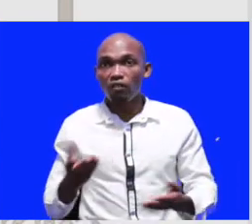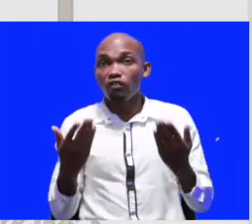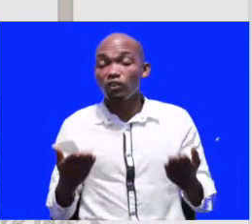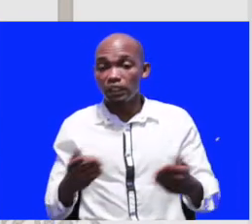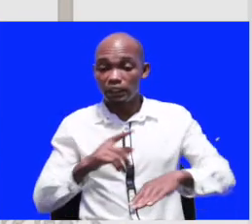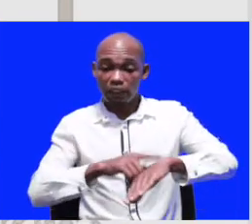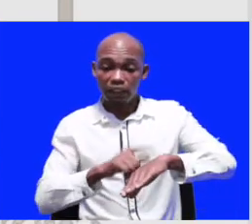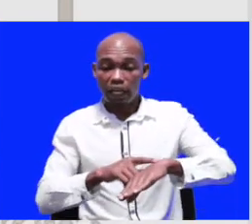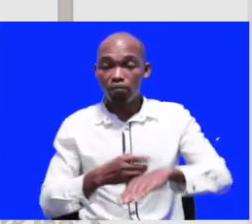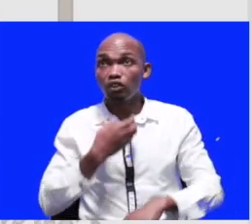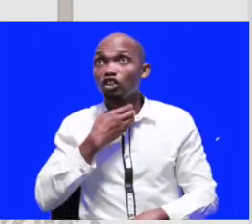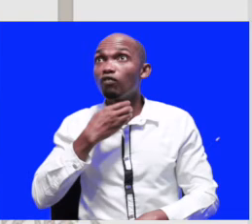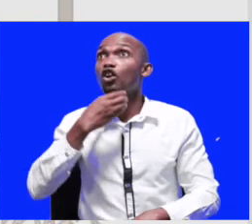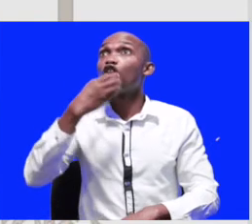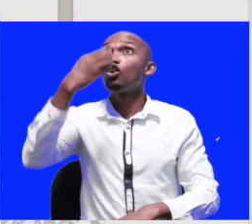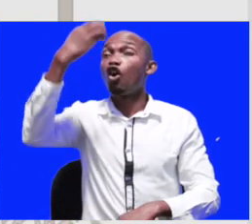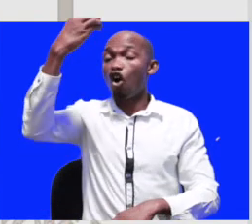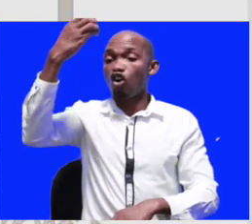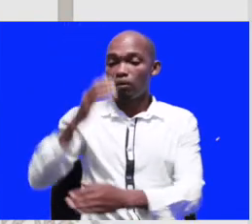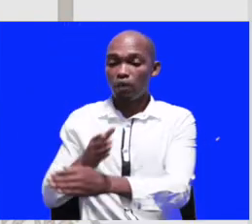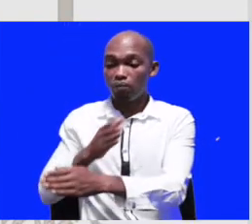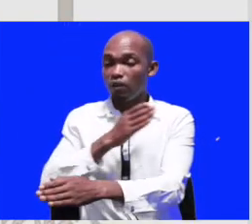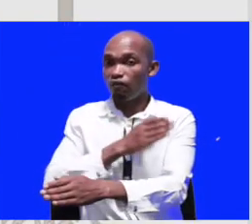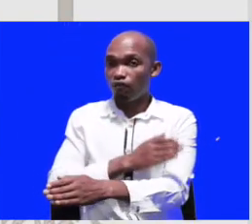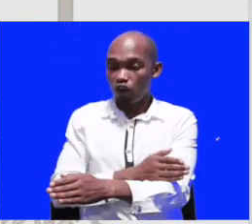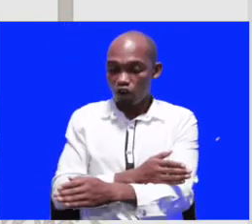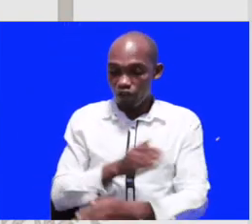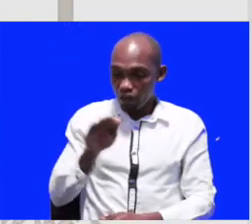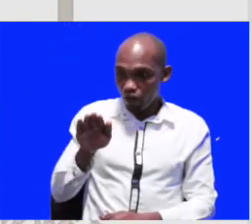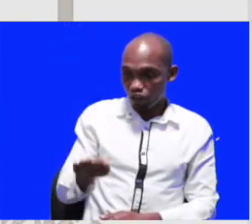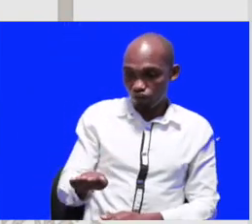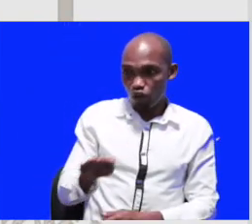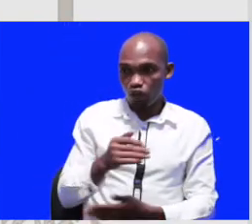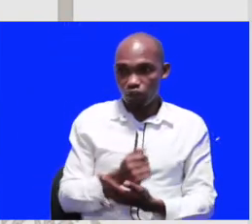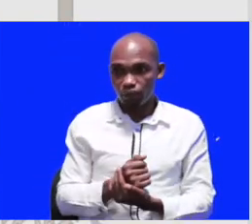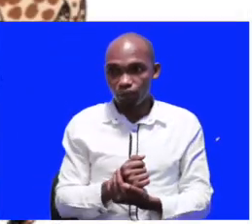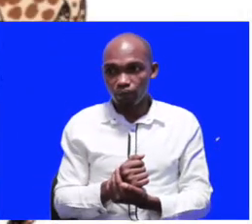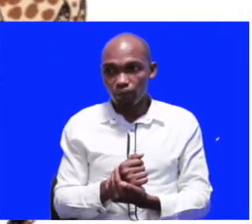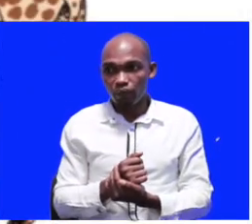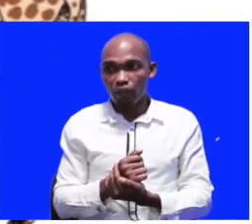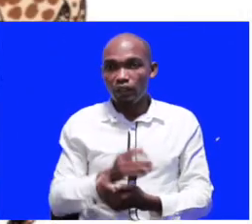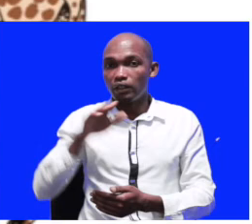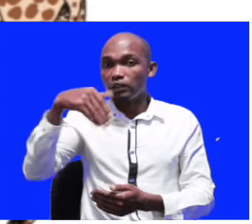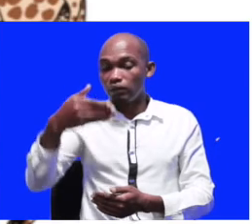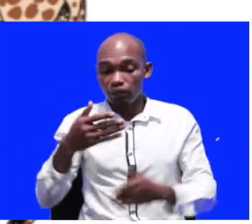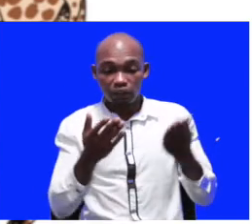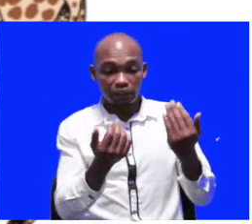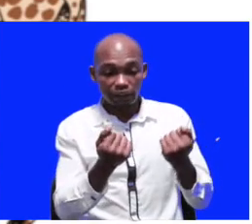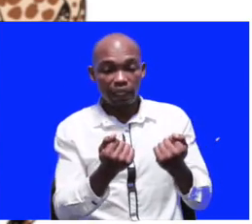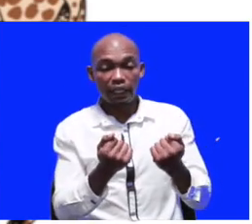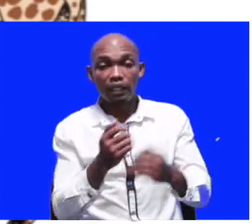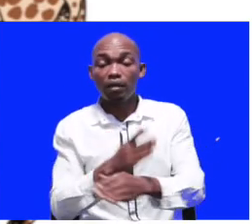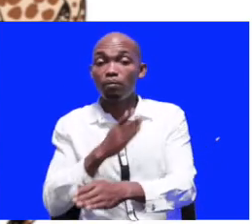their necks to feed on taller plants. Thus, their necks became longer. The longer necks were